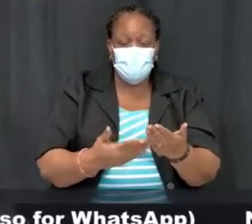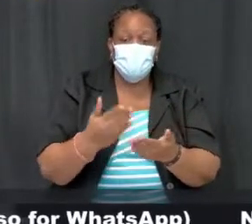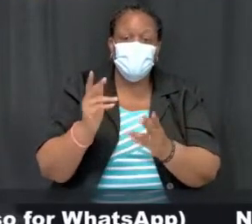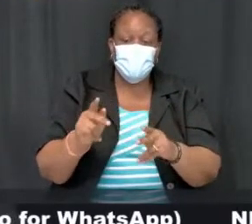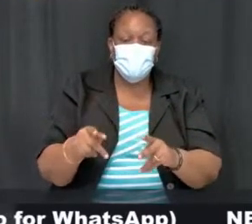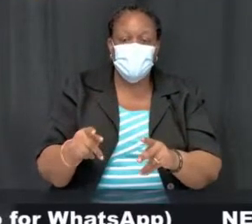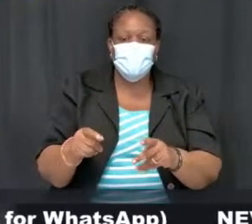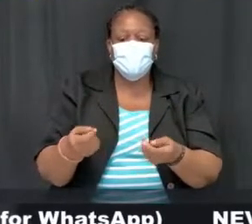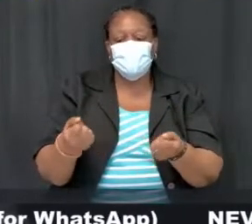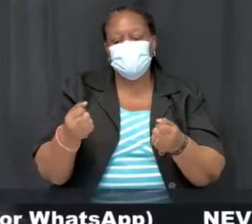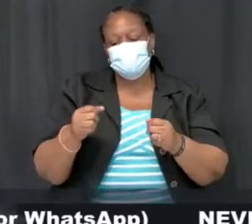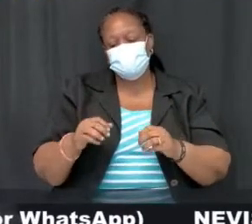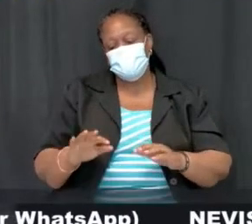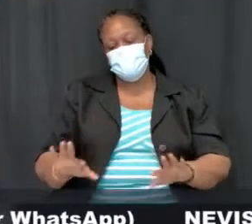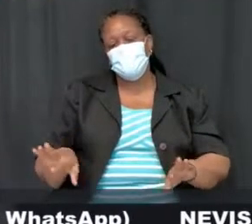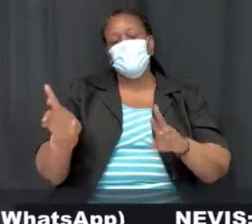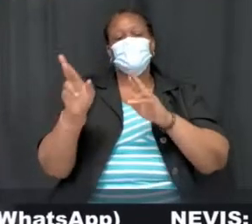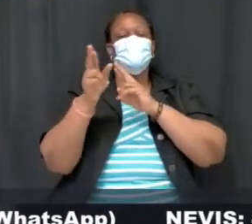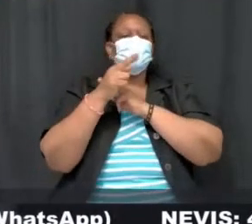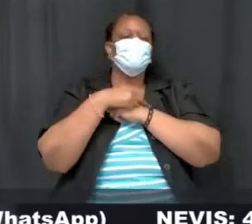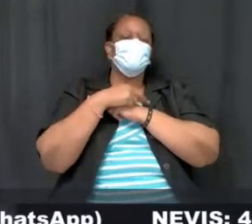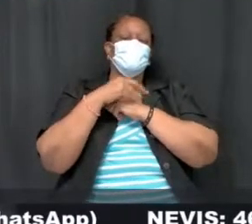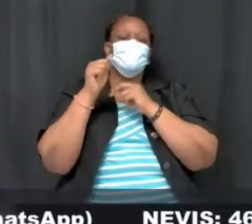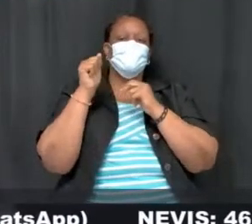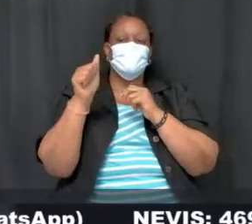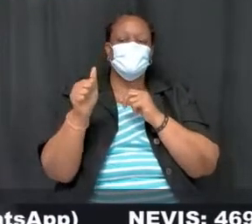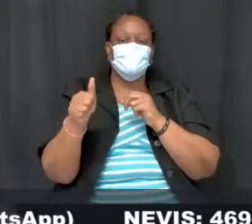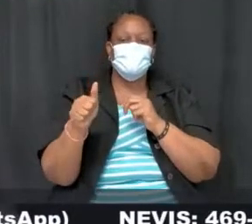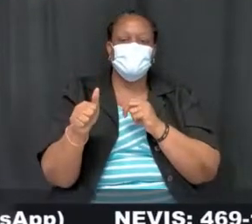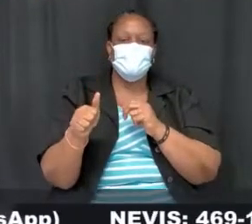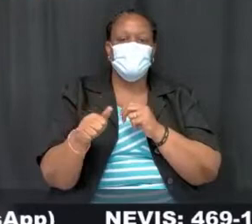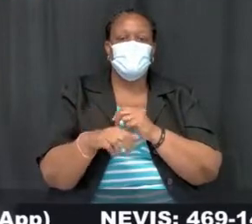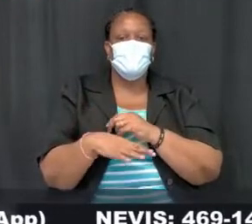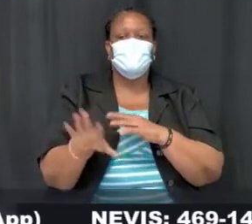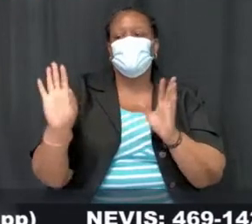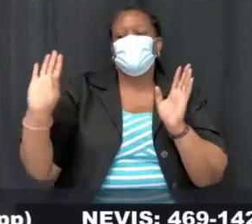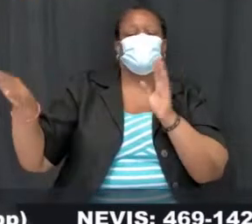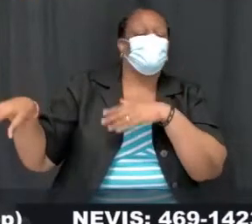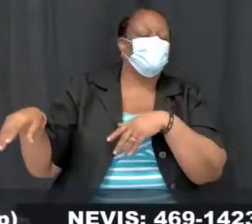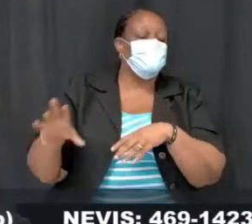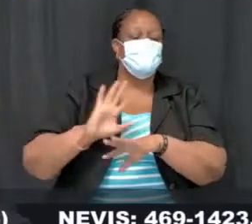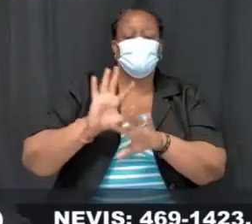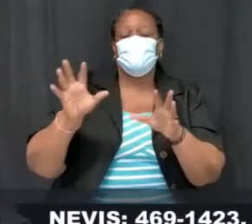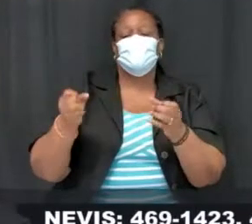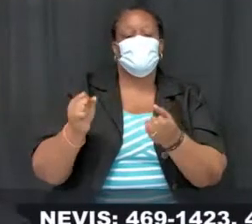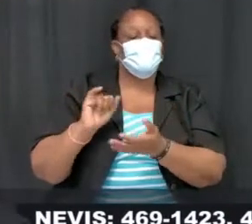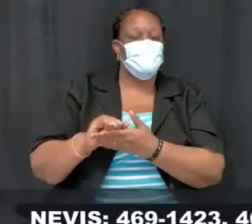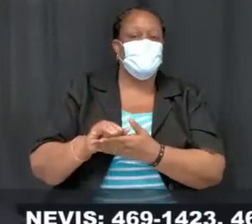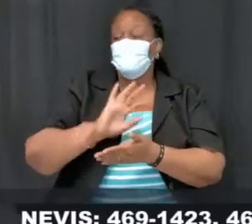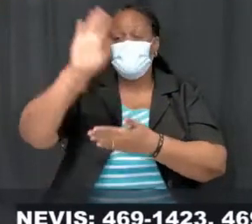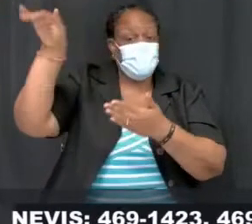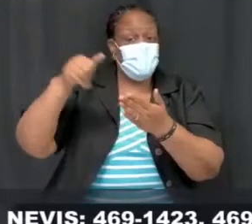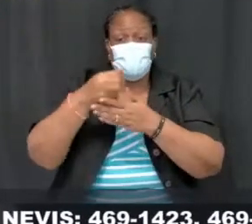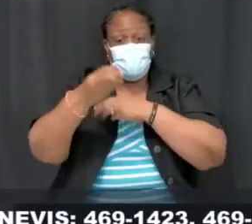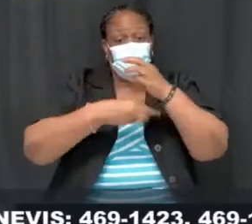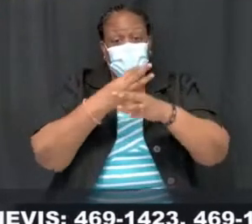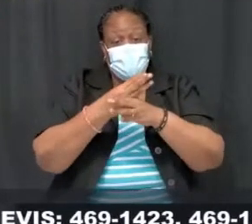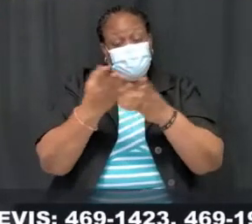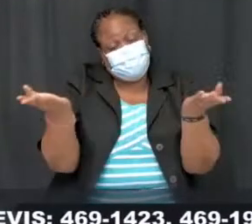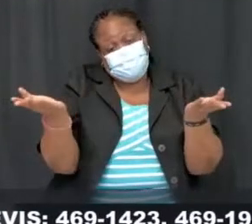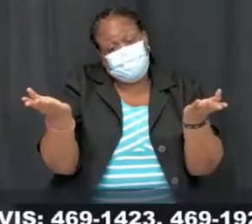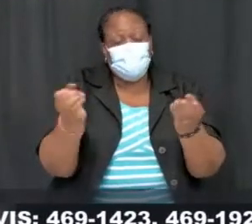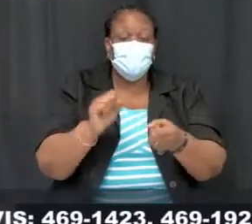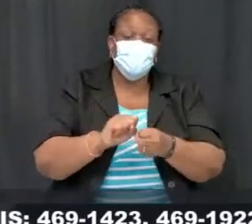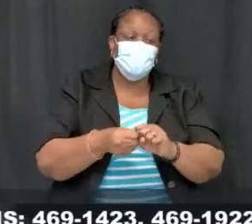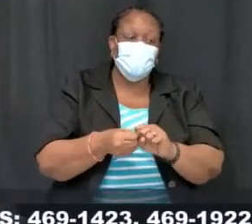complacency in Sinkis. There is complacency as it relates to vaccines throughout the entire world. And we continue